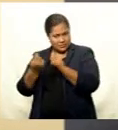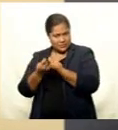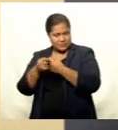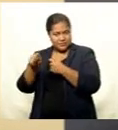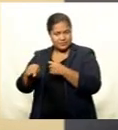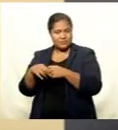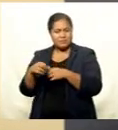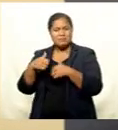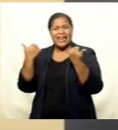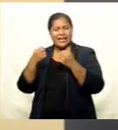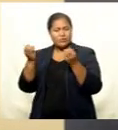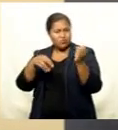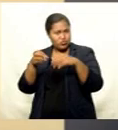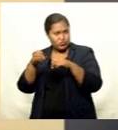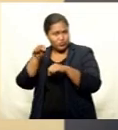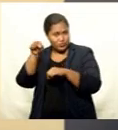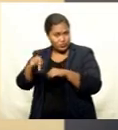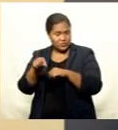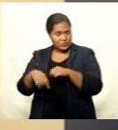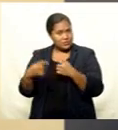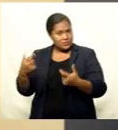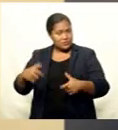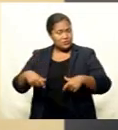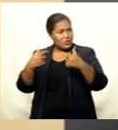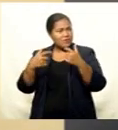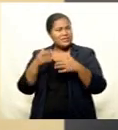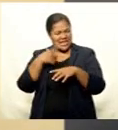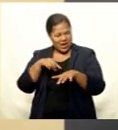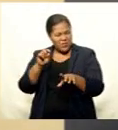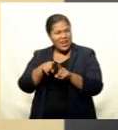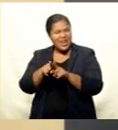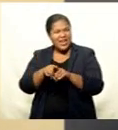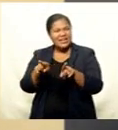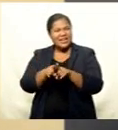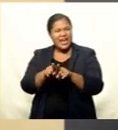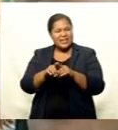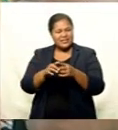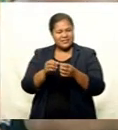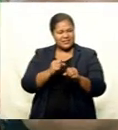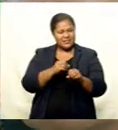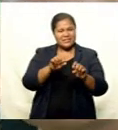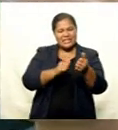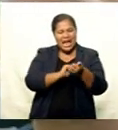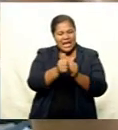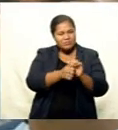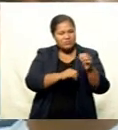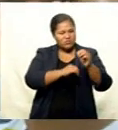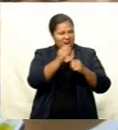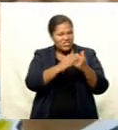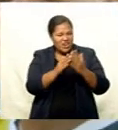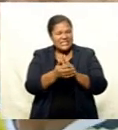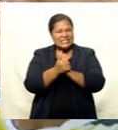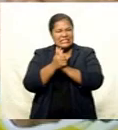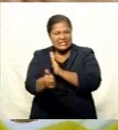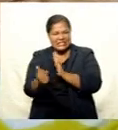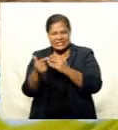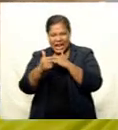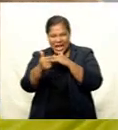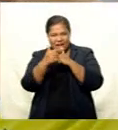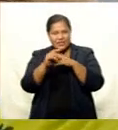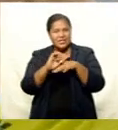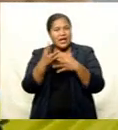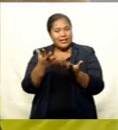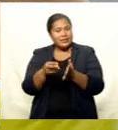lot of contribution to this competition that I can learn from, like game structures, skill level, possession skills, and details